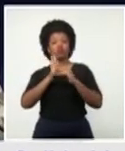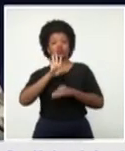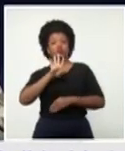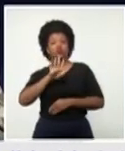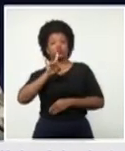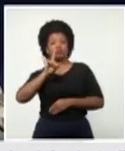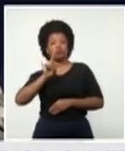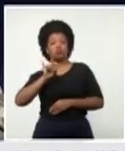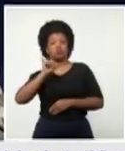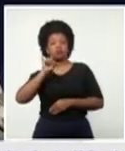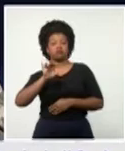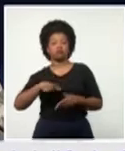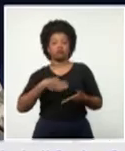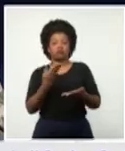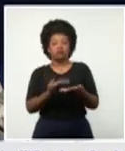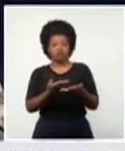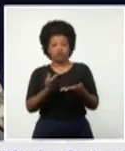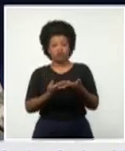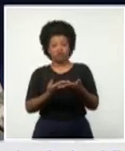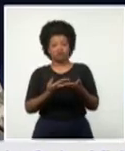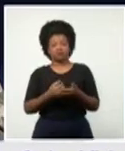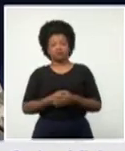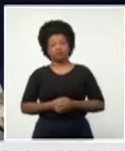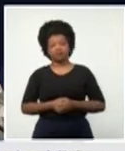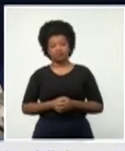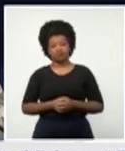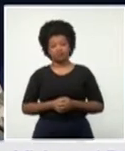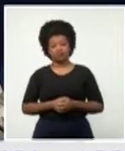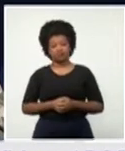our laboratories processed